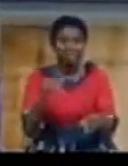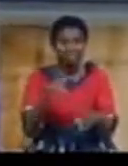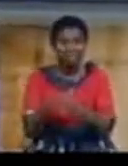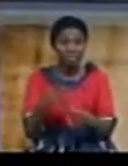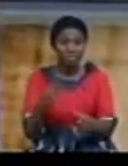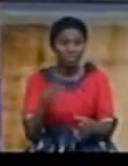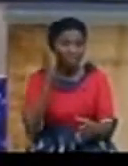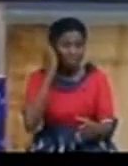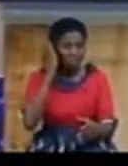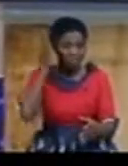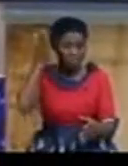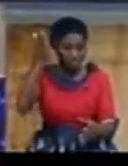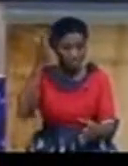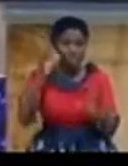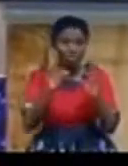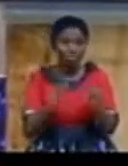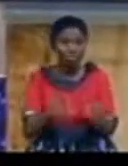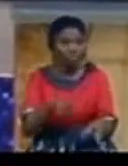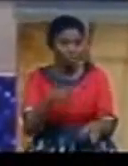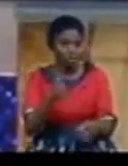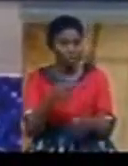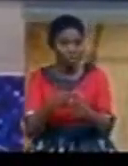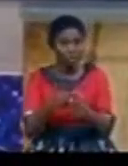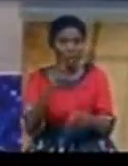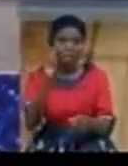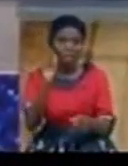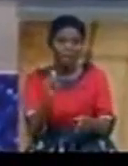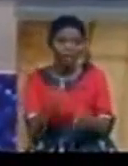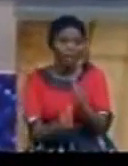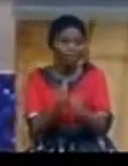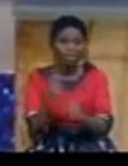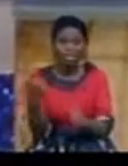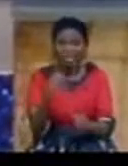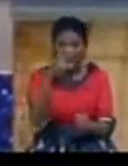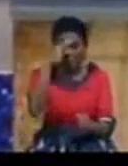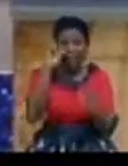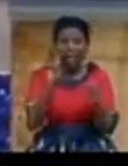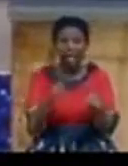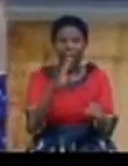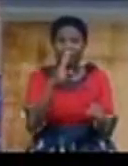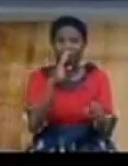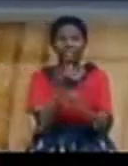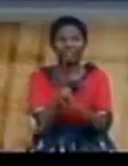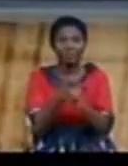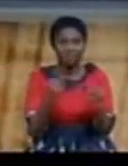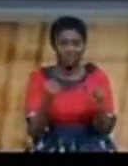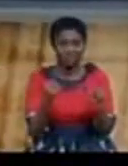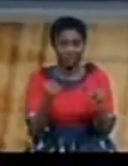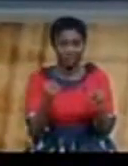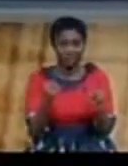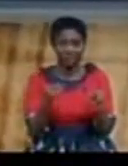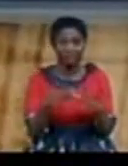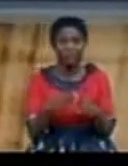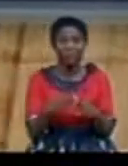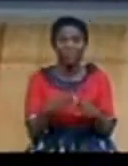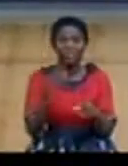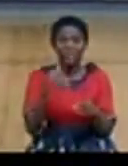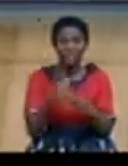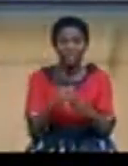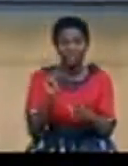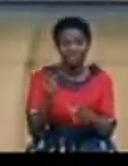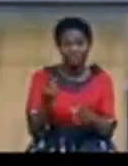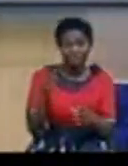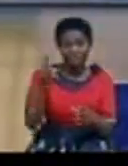no other name by which any man can be saved. We're looking at 1 Peter